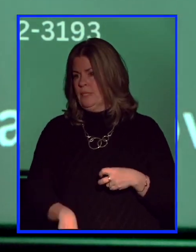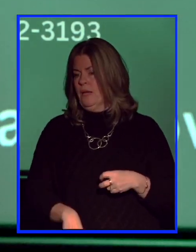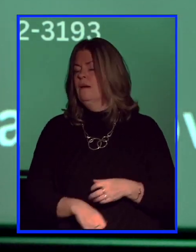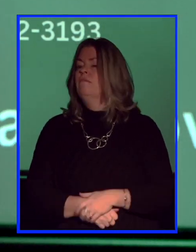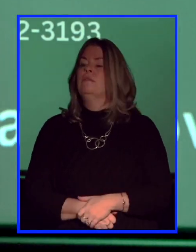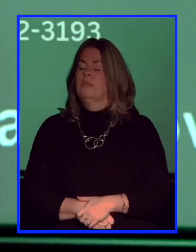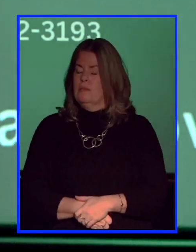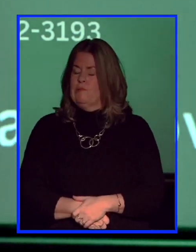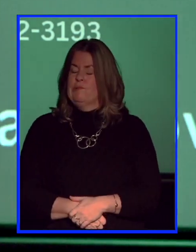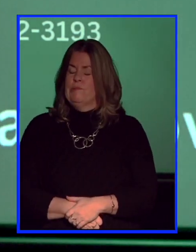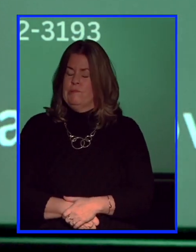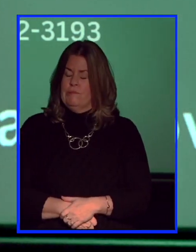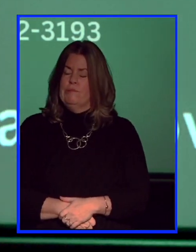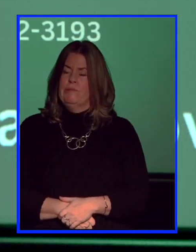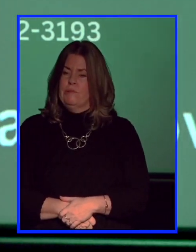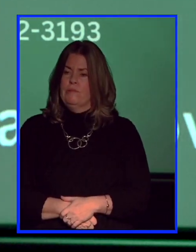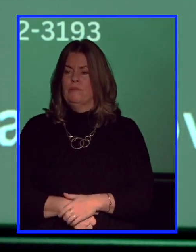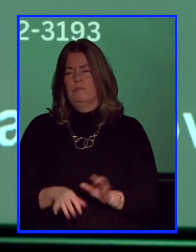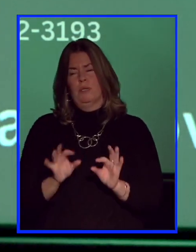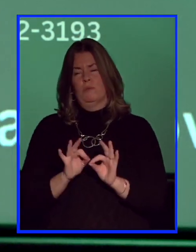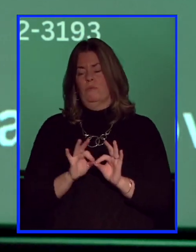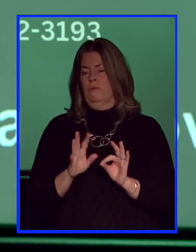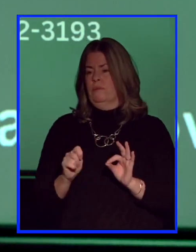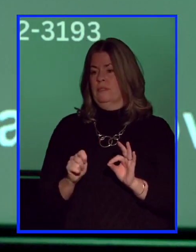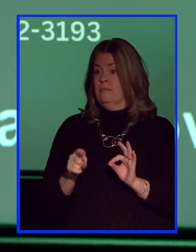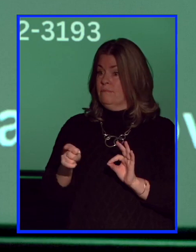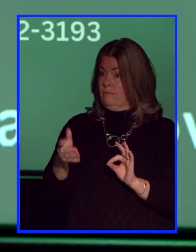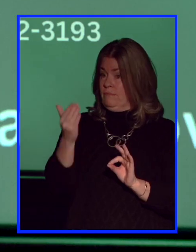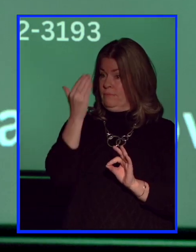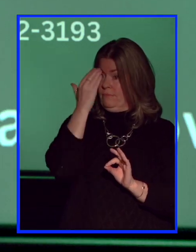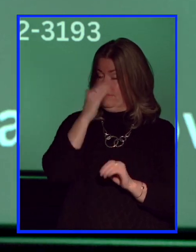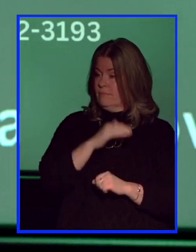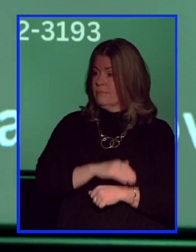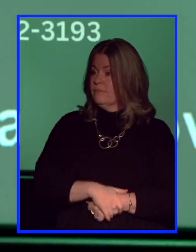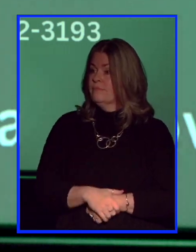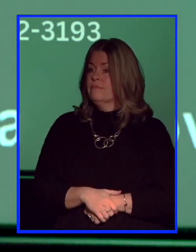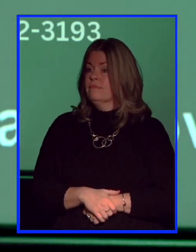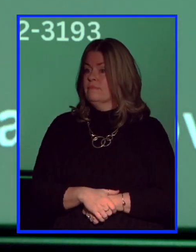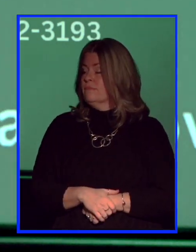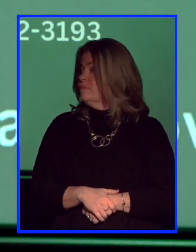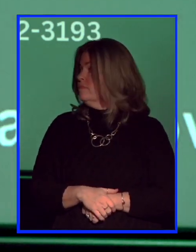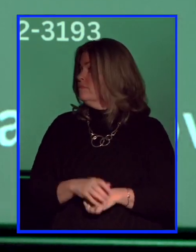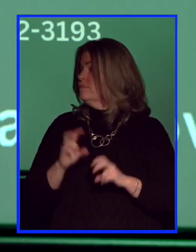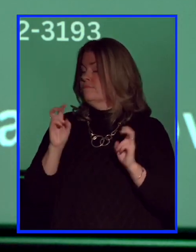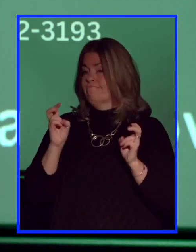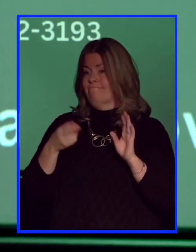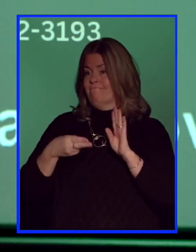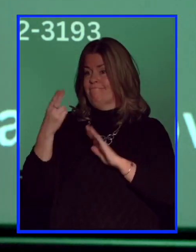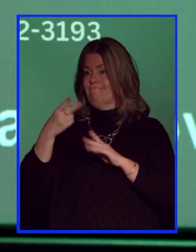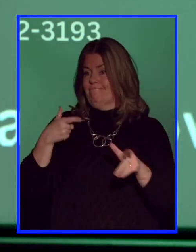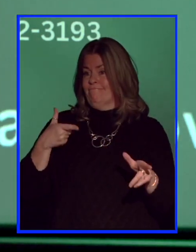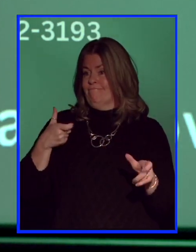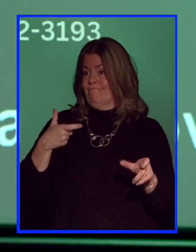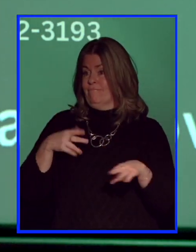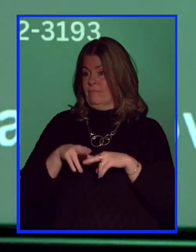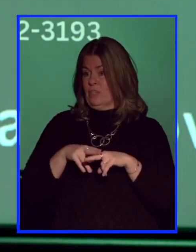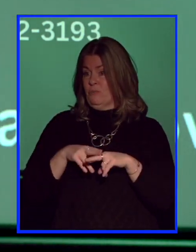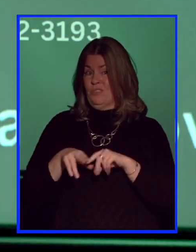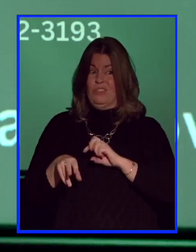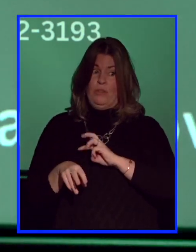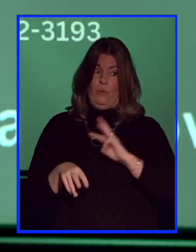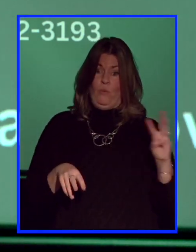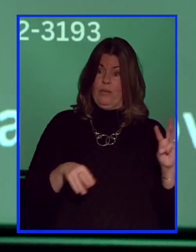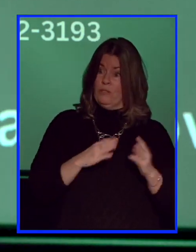are really difficult, but it's a worthy effort. And as you know, the so-called high-speed train, you know, in the western part